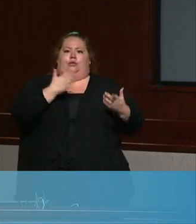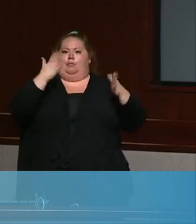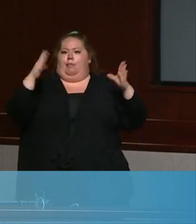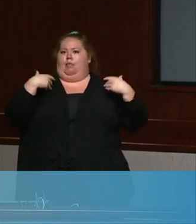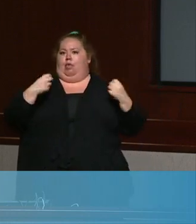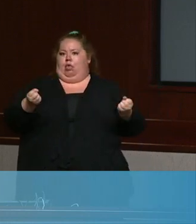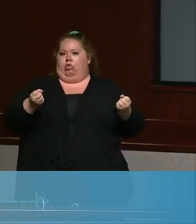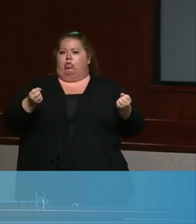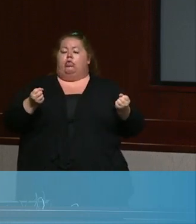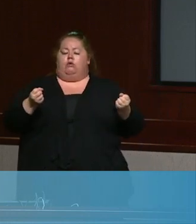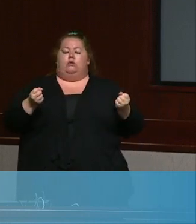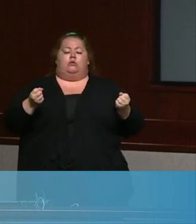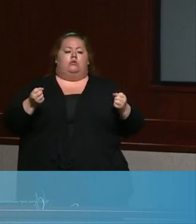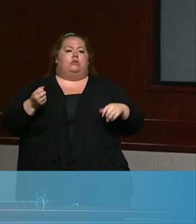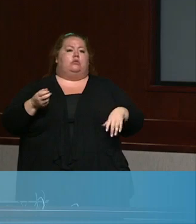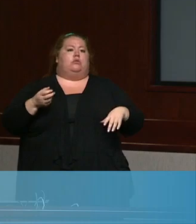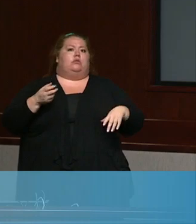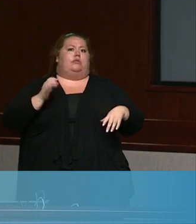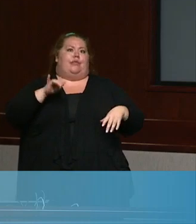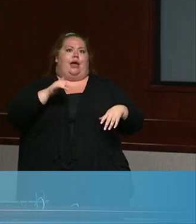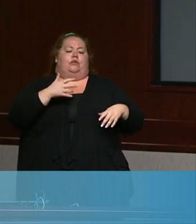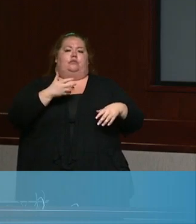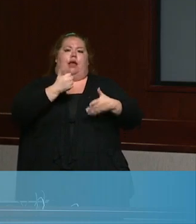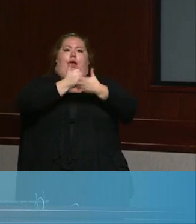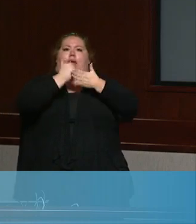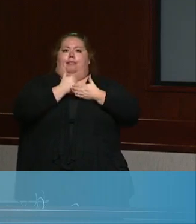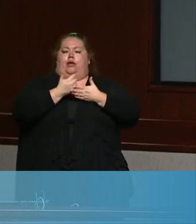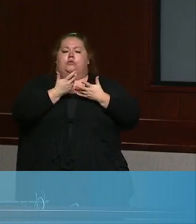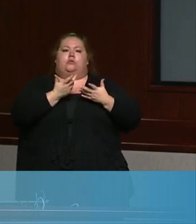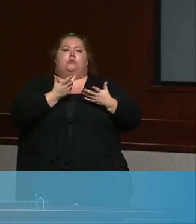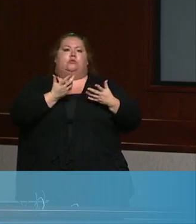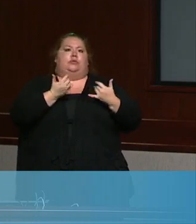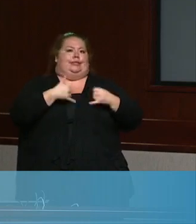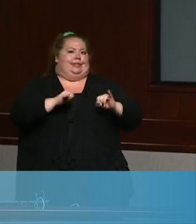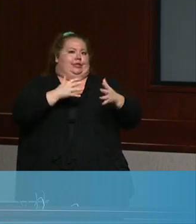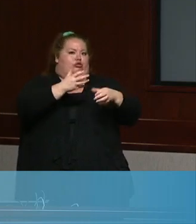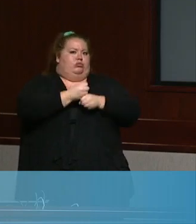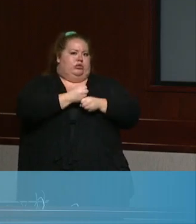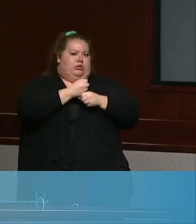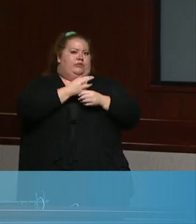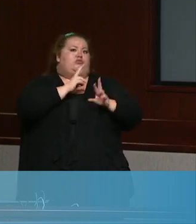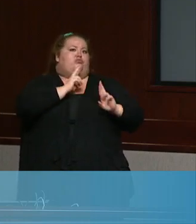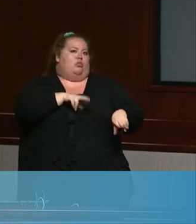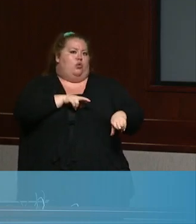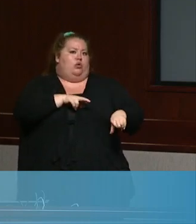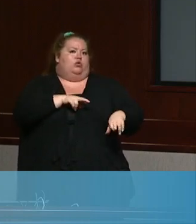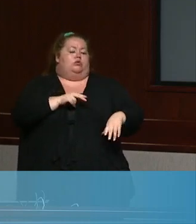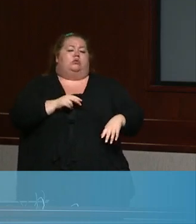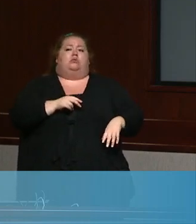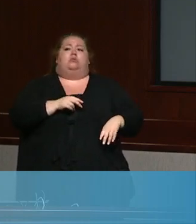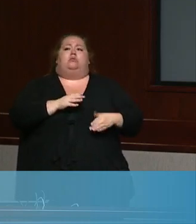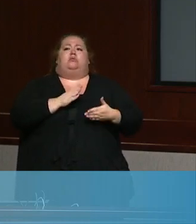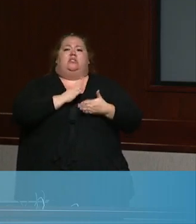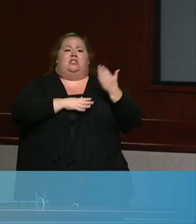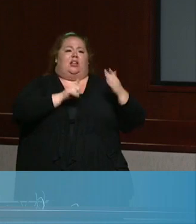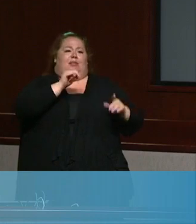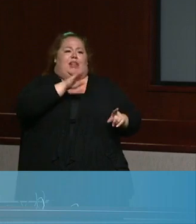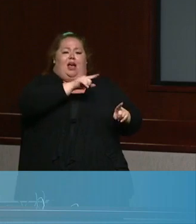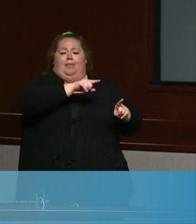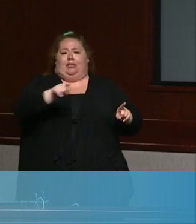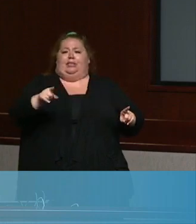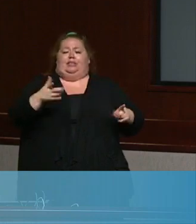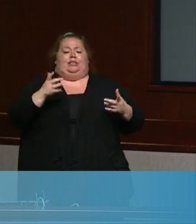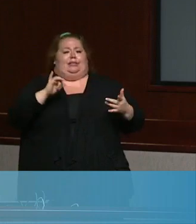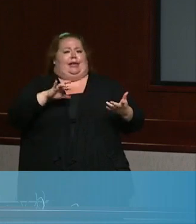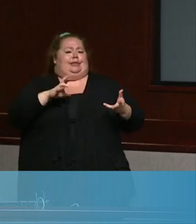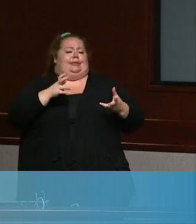we are still getting laboratory reports, but this of course is a entire operational change for those labs who have been using this electronic format for